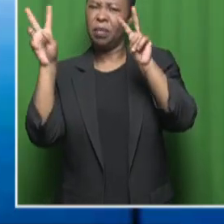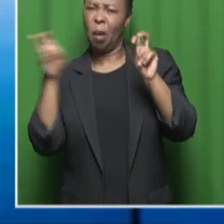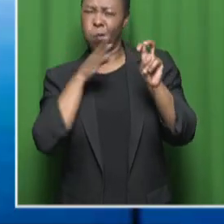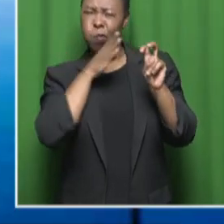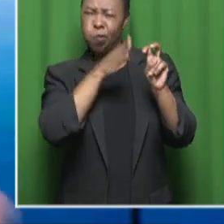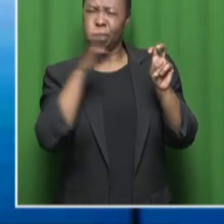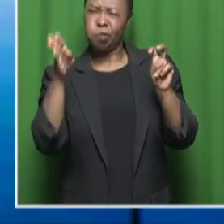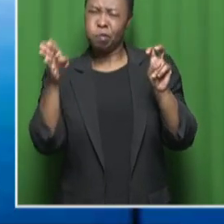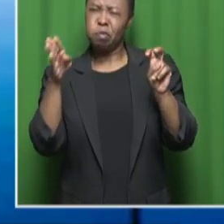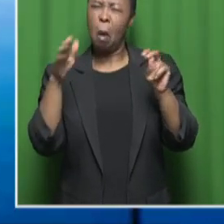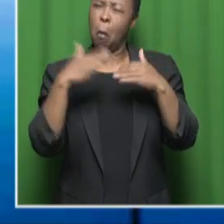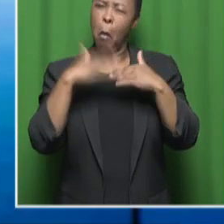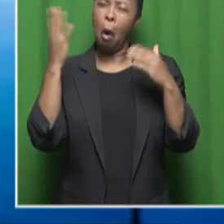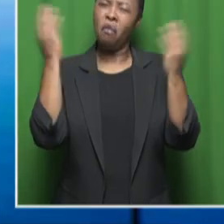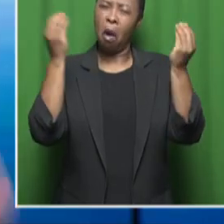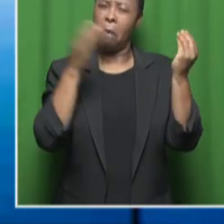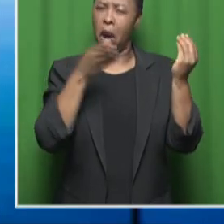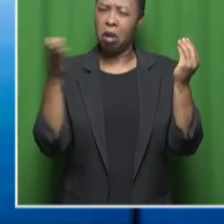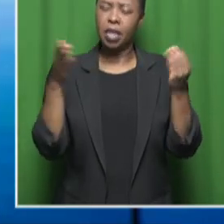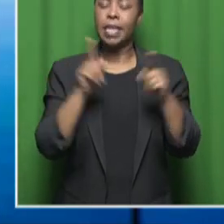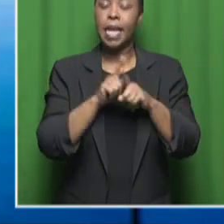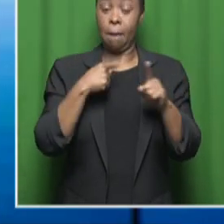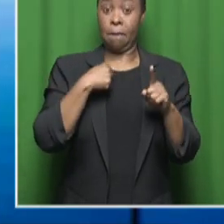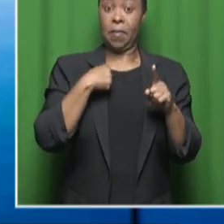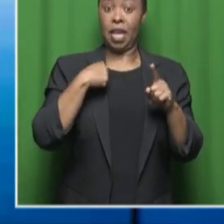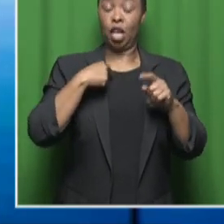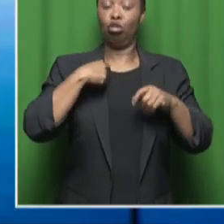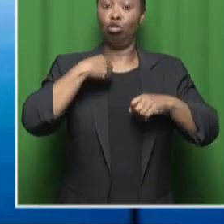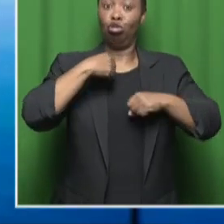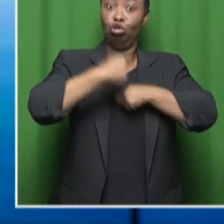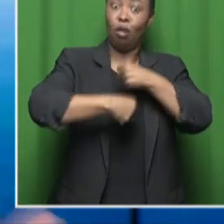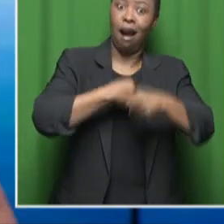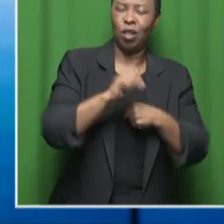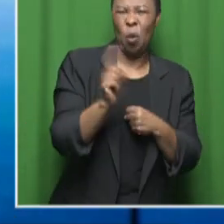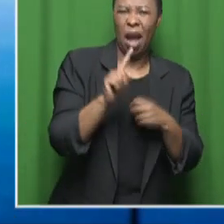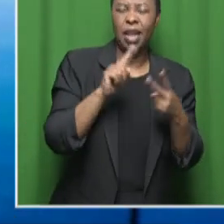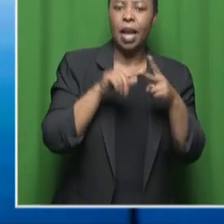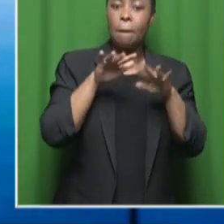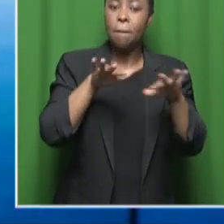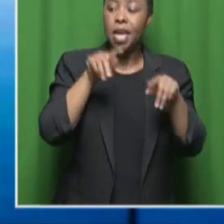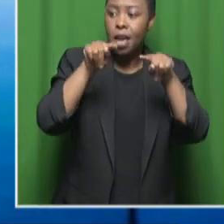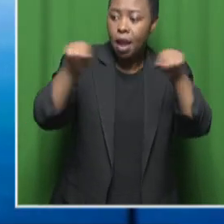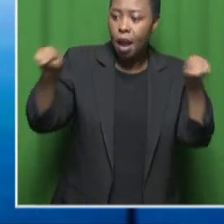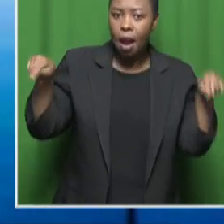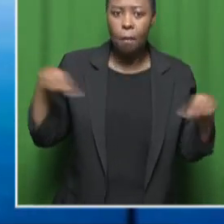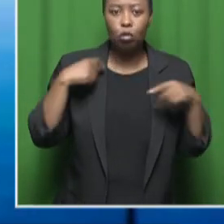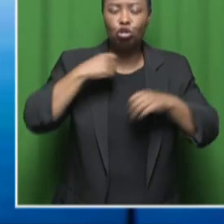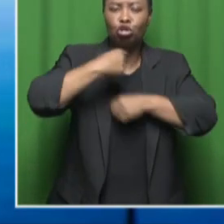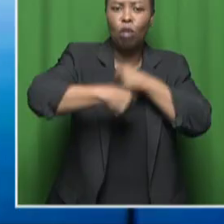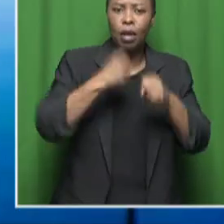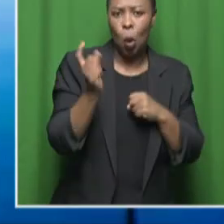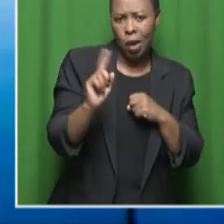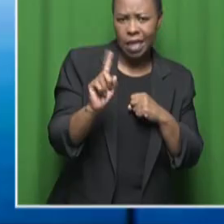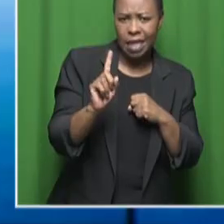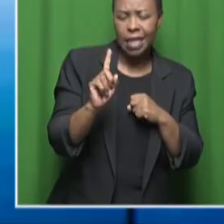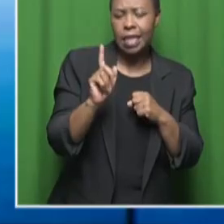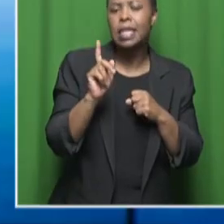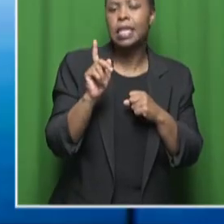to say, what are some of the struggles that I'm going through? What are some of the struggles that the people around me go through? Yes. And I had a conversation